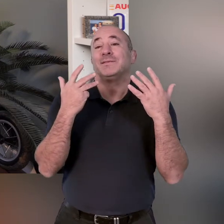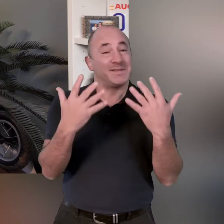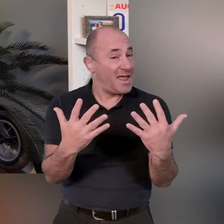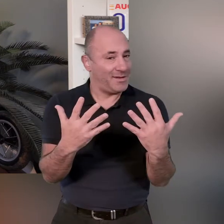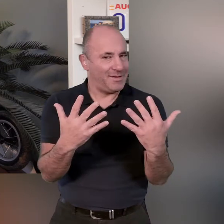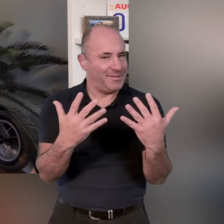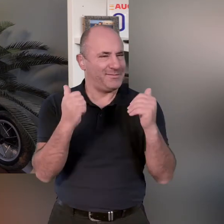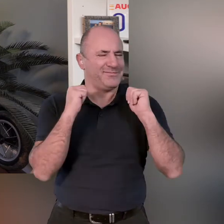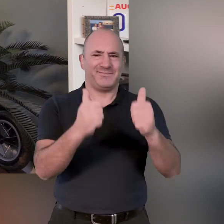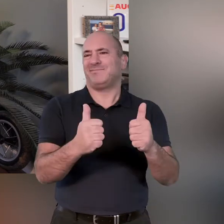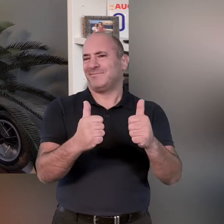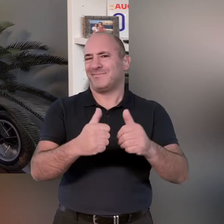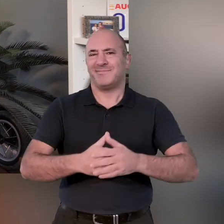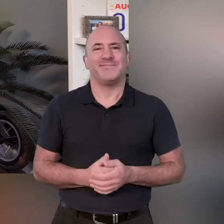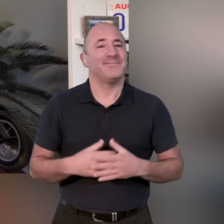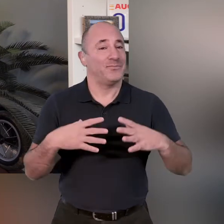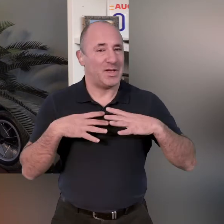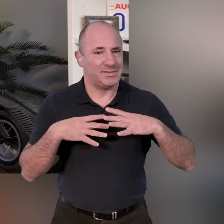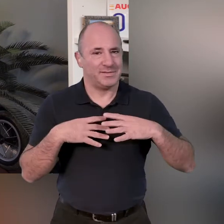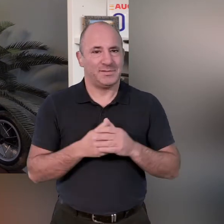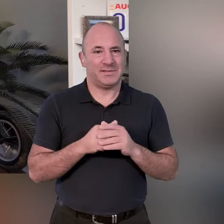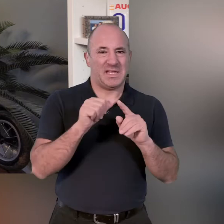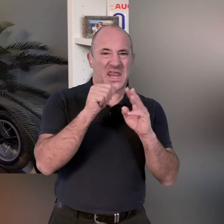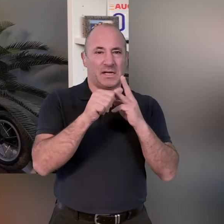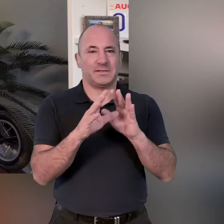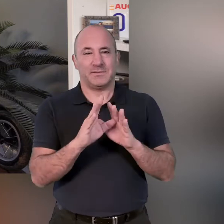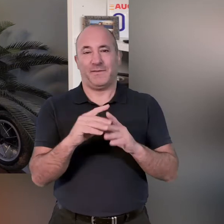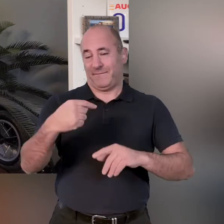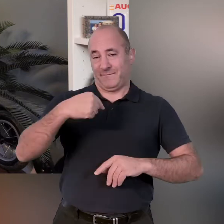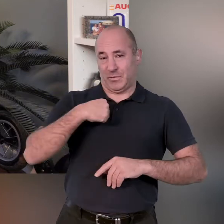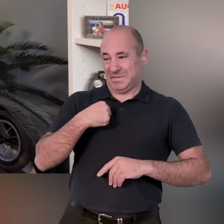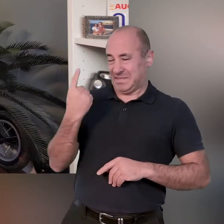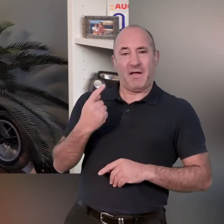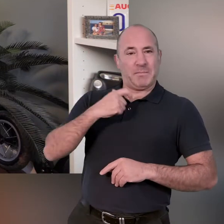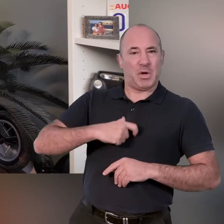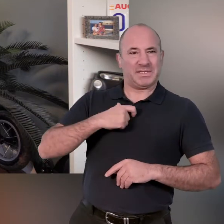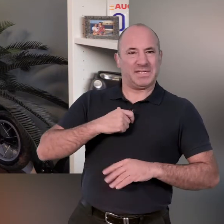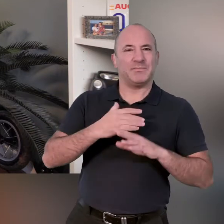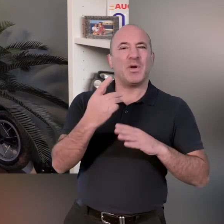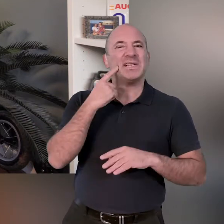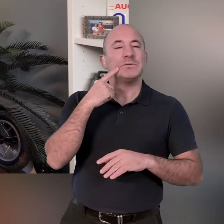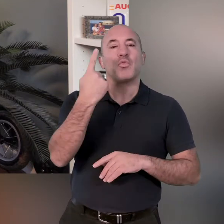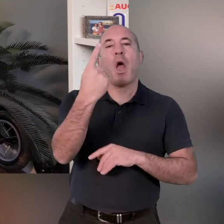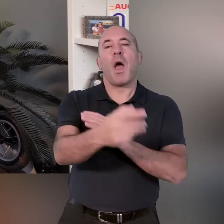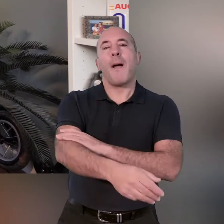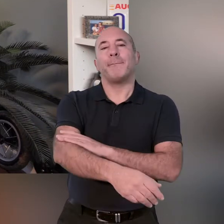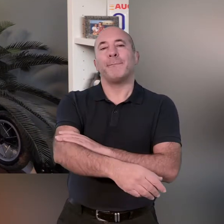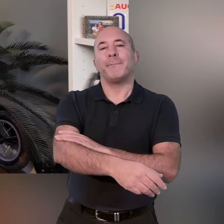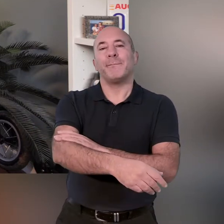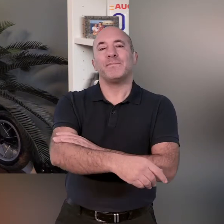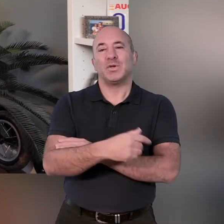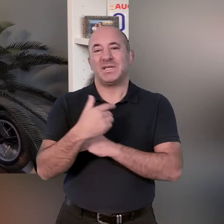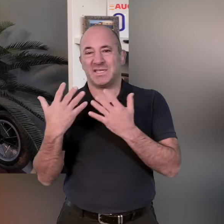one, 10. Excellent work. Okay, so the next one we're going to do, now for me personally, I find this easier to do single arm. So